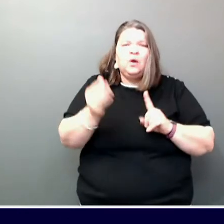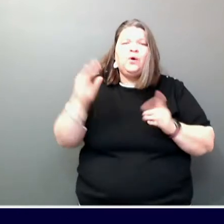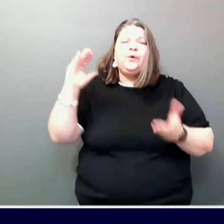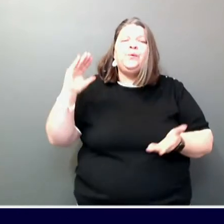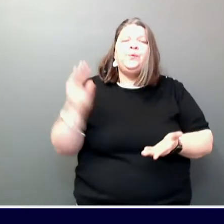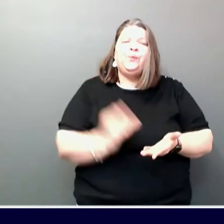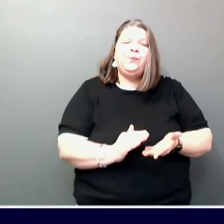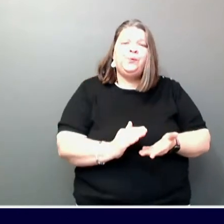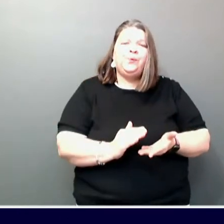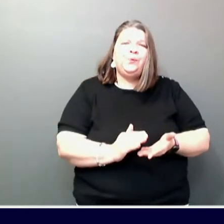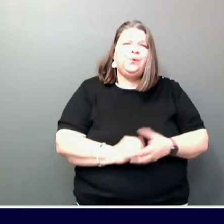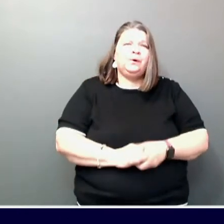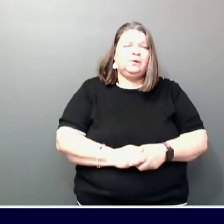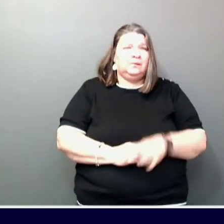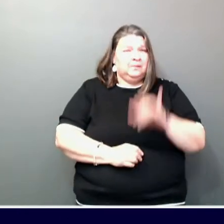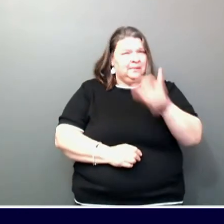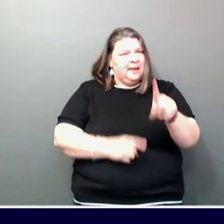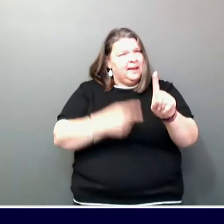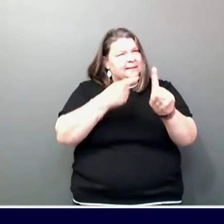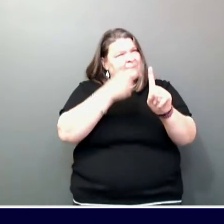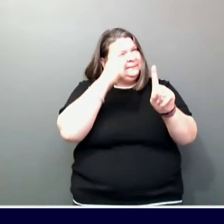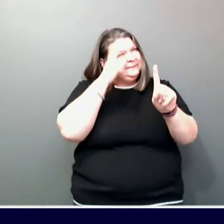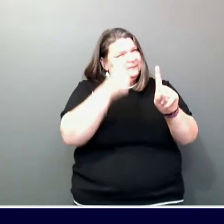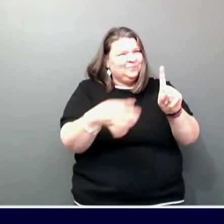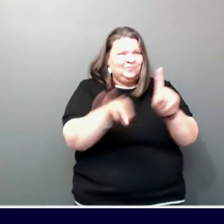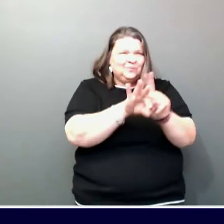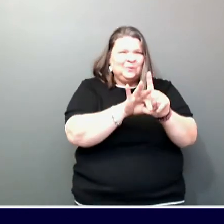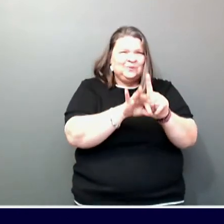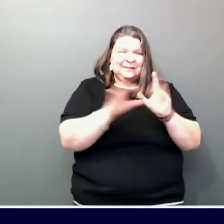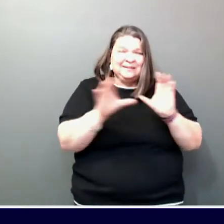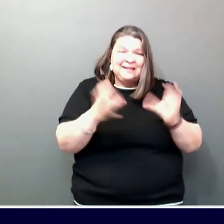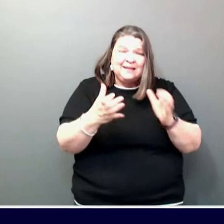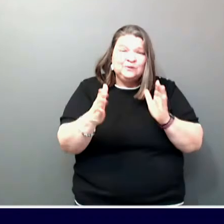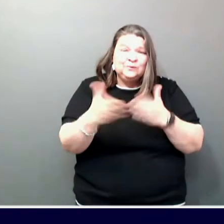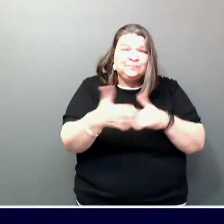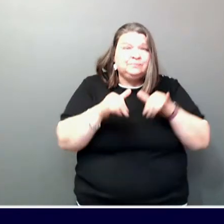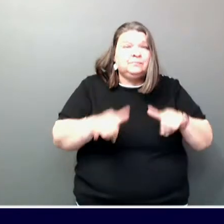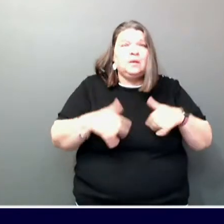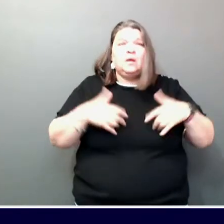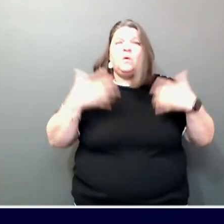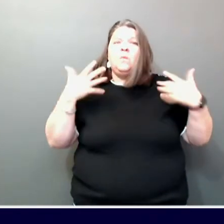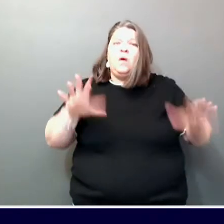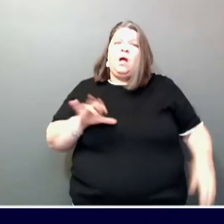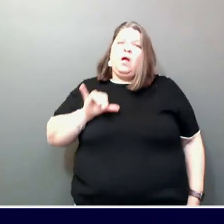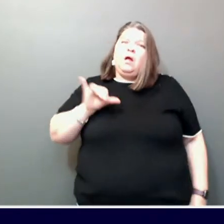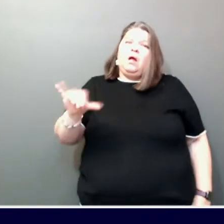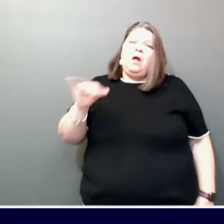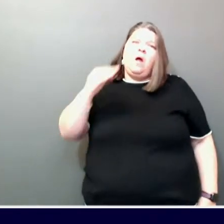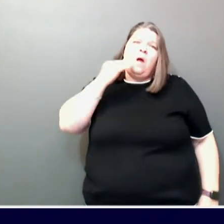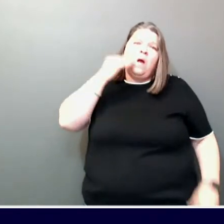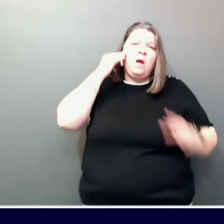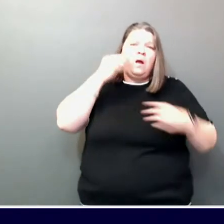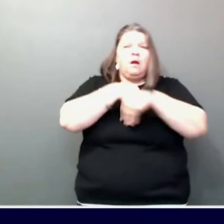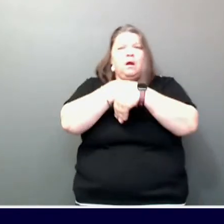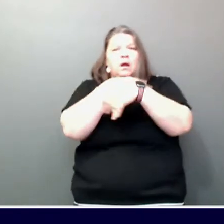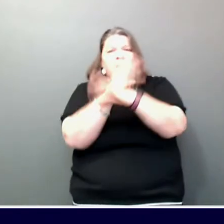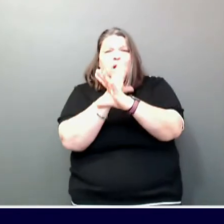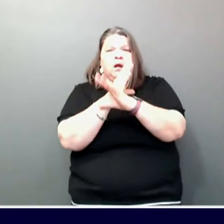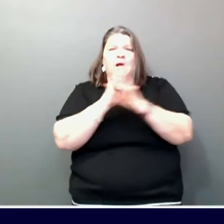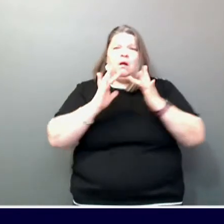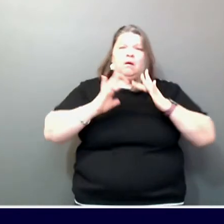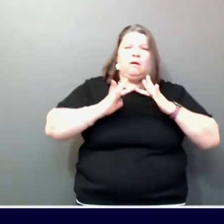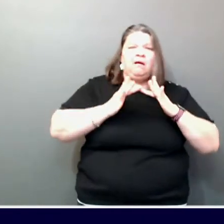is tied to the overall level of COVID in the community. As COVID rates in the community come down, the risk